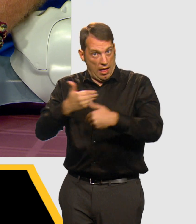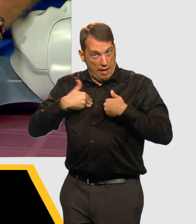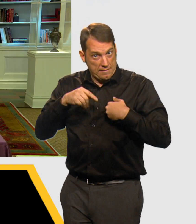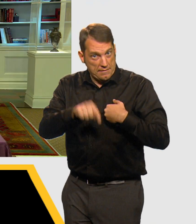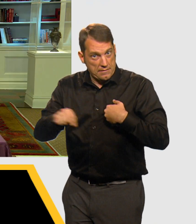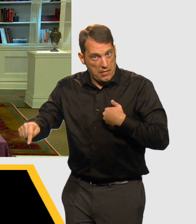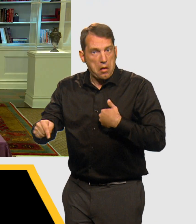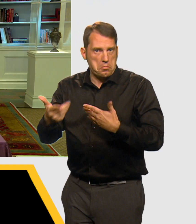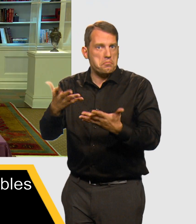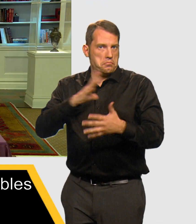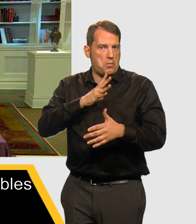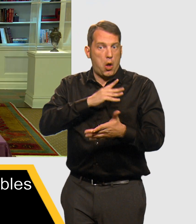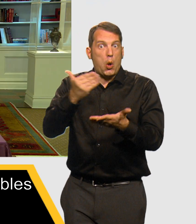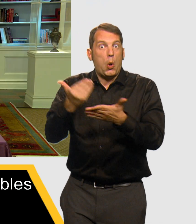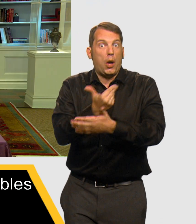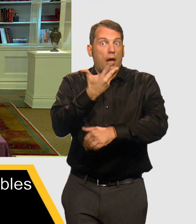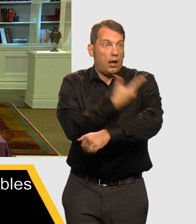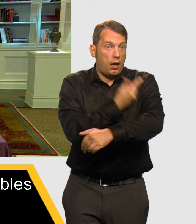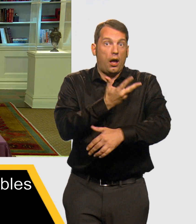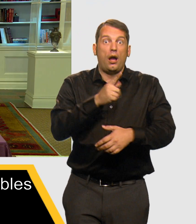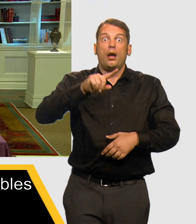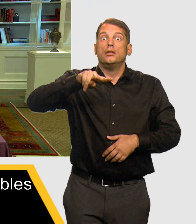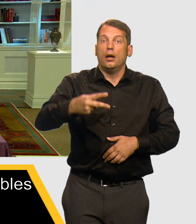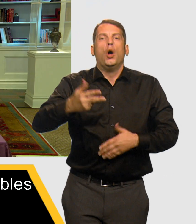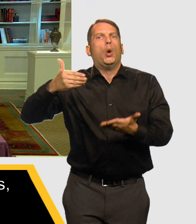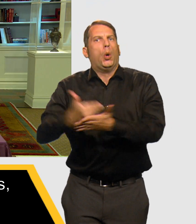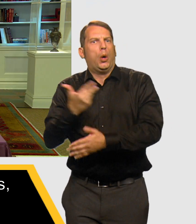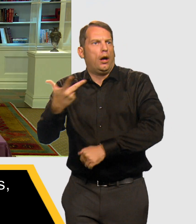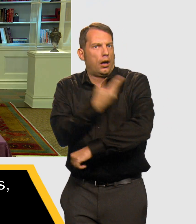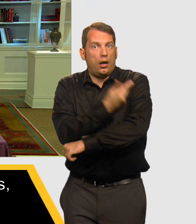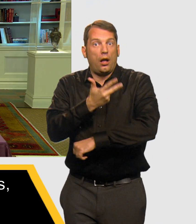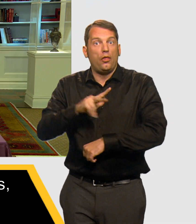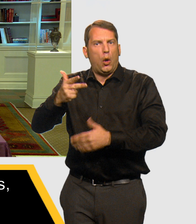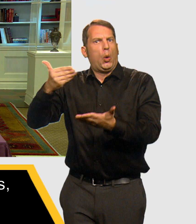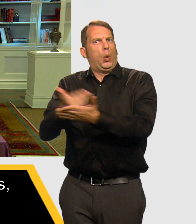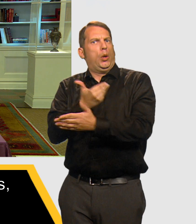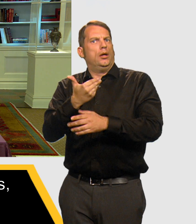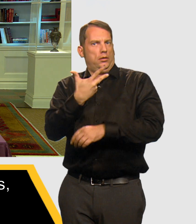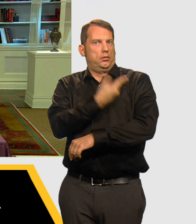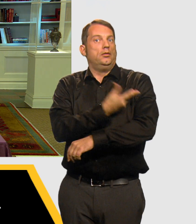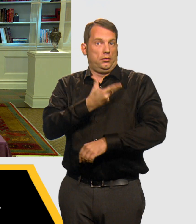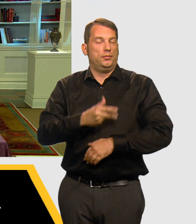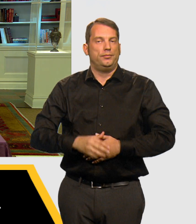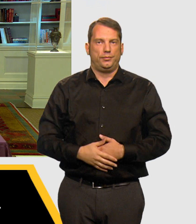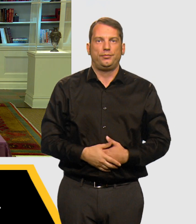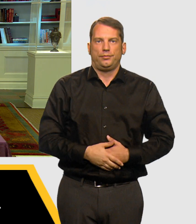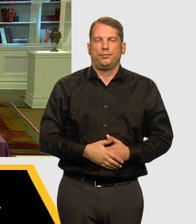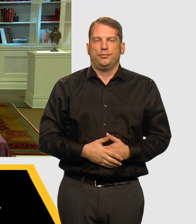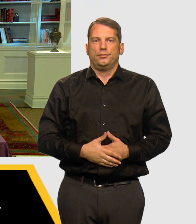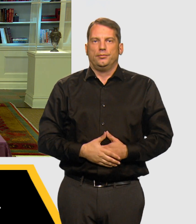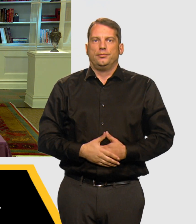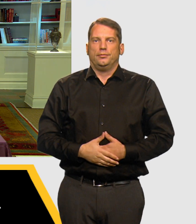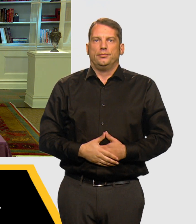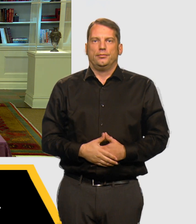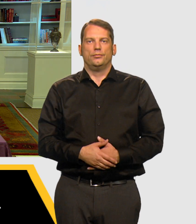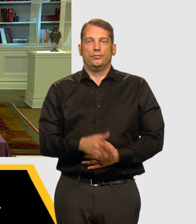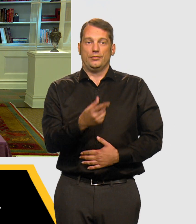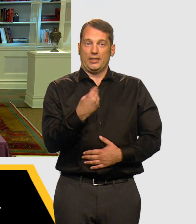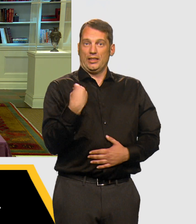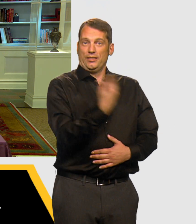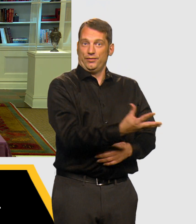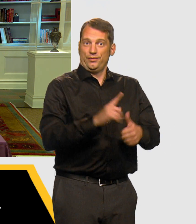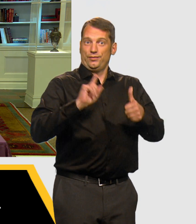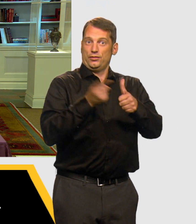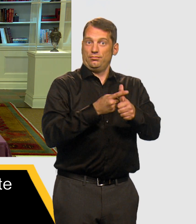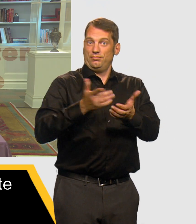clothing. If multiple syringes are available and multiple doses are needed, use a new syringe for each dose